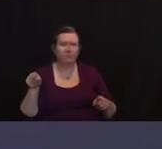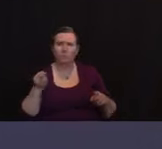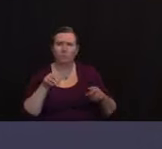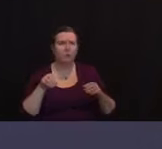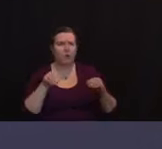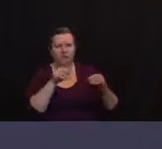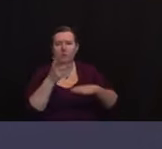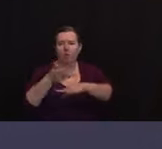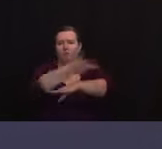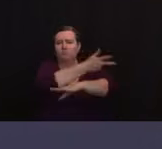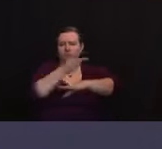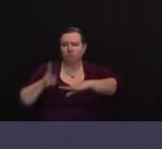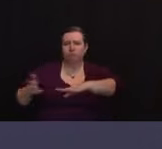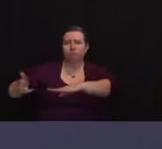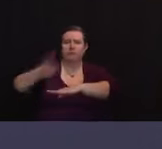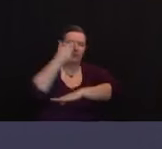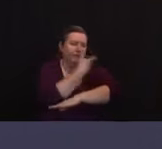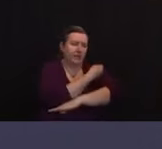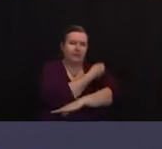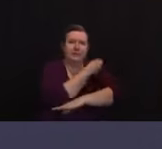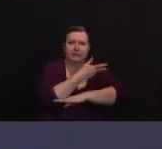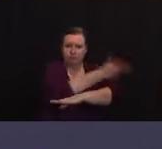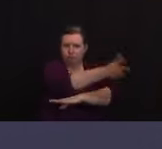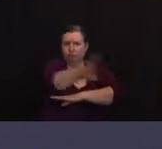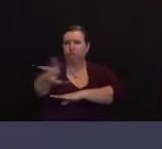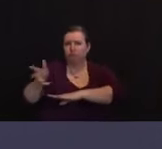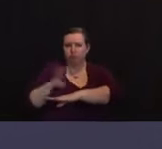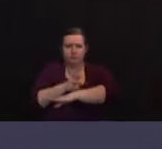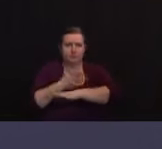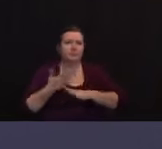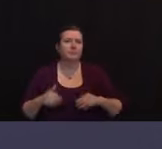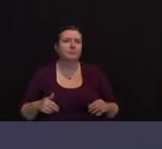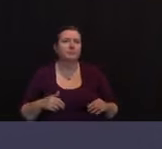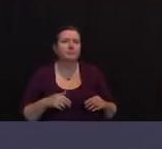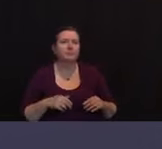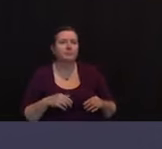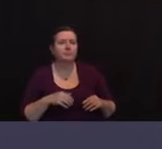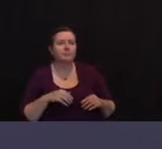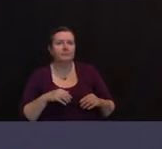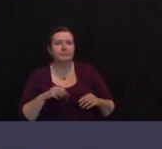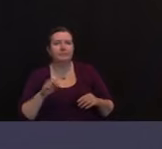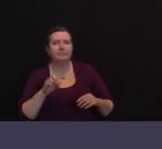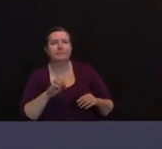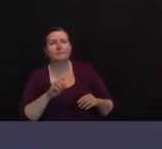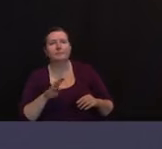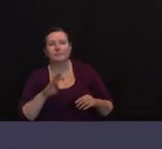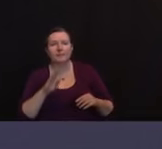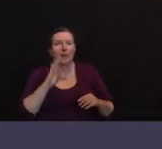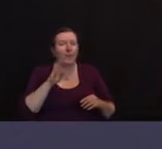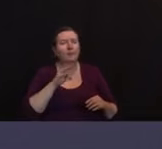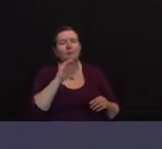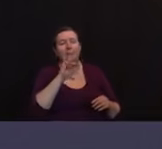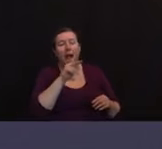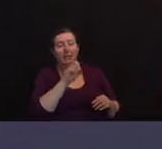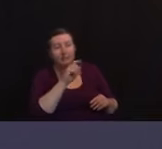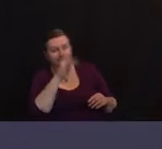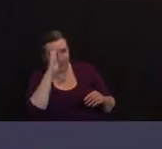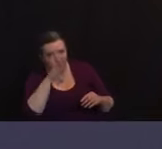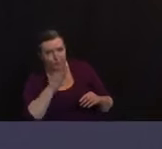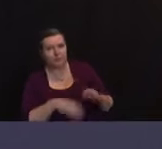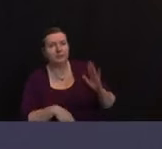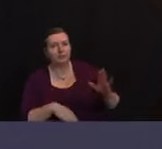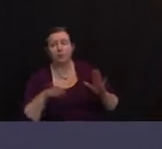reaching into communities. Give Mike Simons my best, by the way. Yeah, Judy and I had this conversation yesterday in